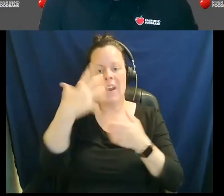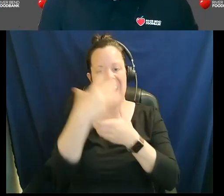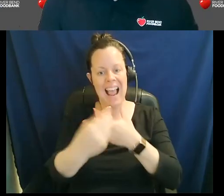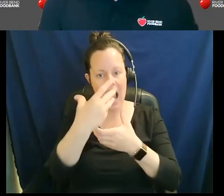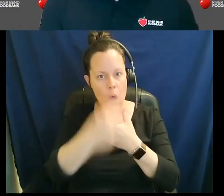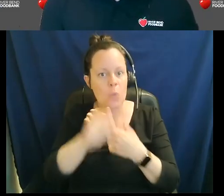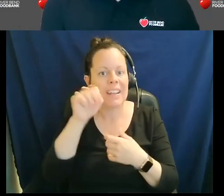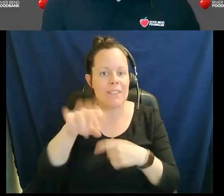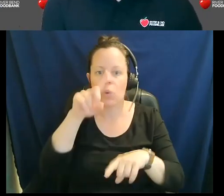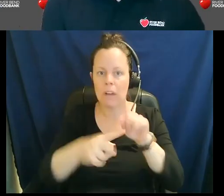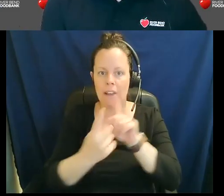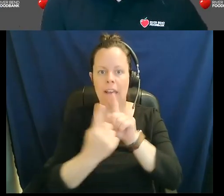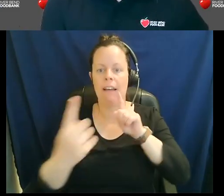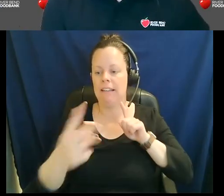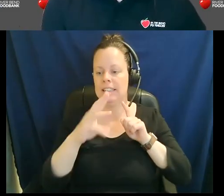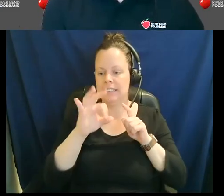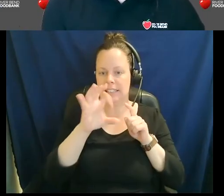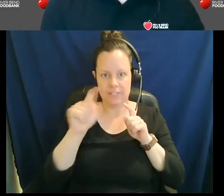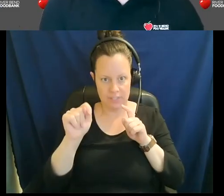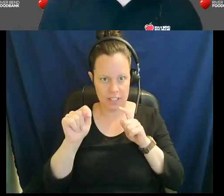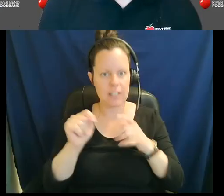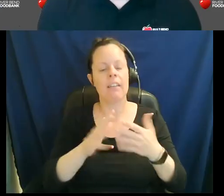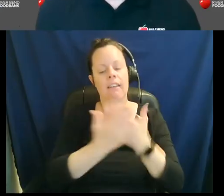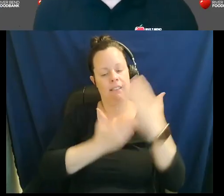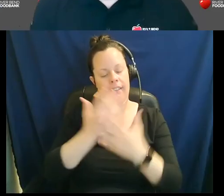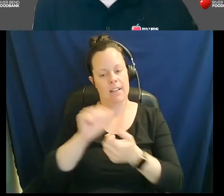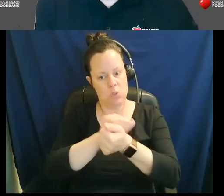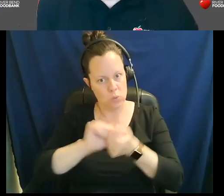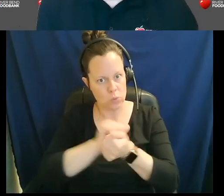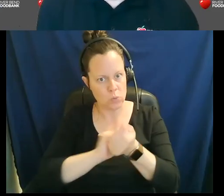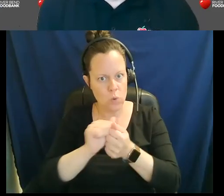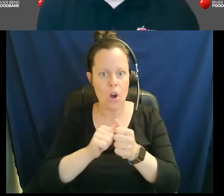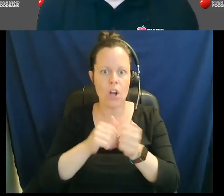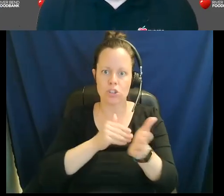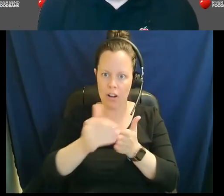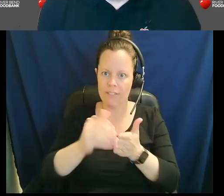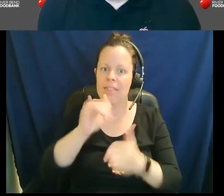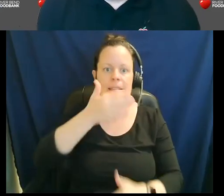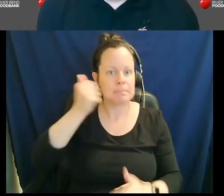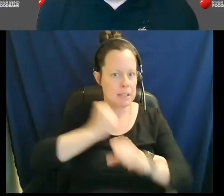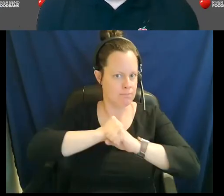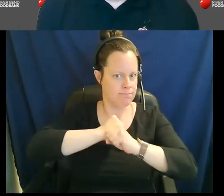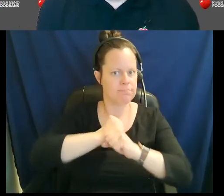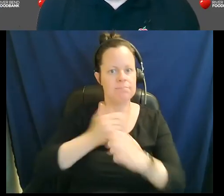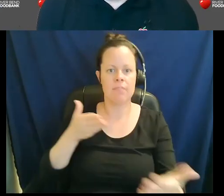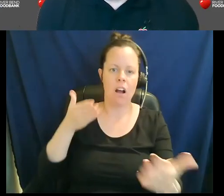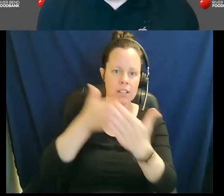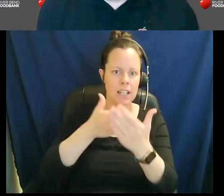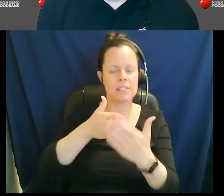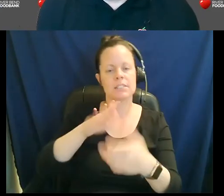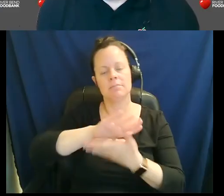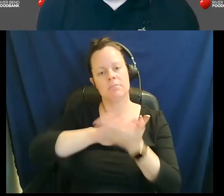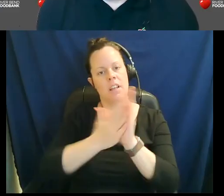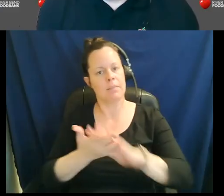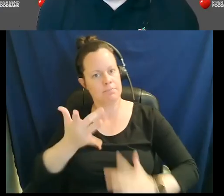social distancing, and wash your hands frequently, and that is the best defense against getting COVID-19 at this